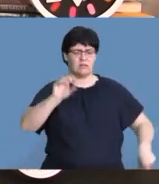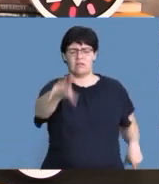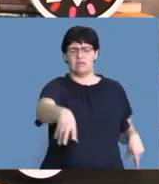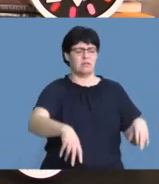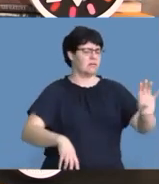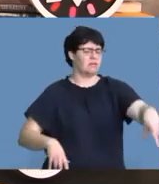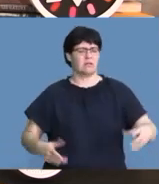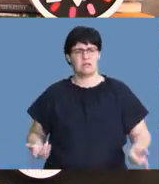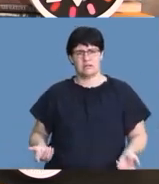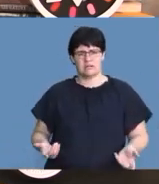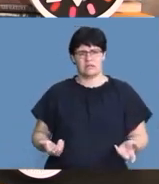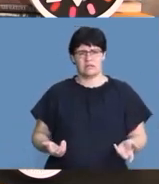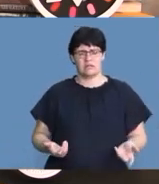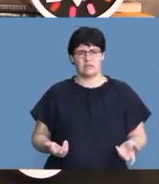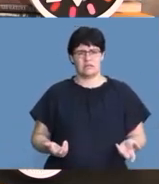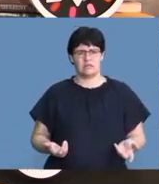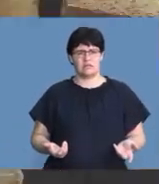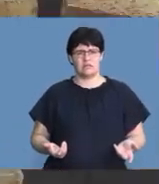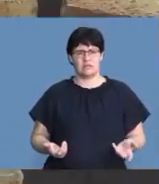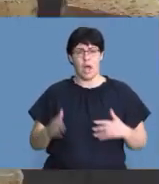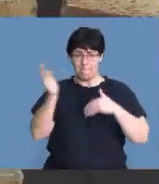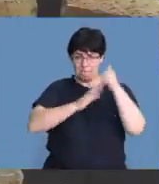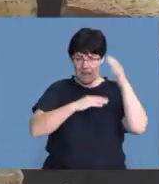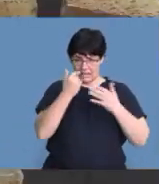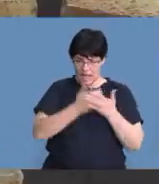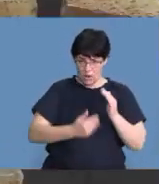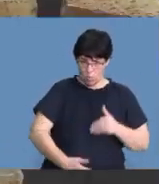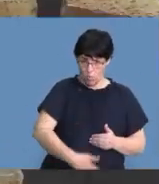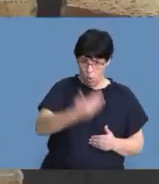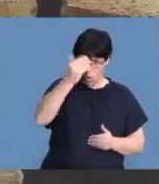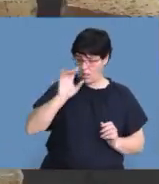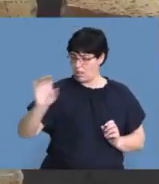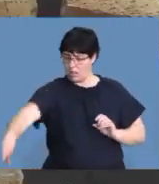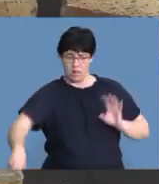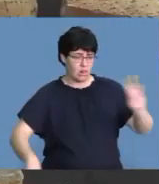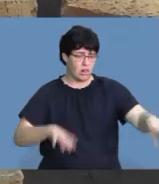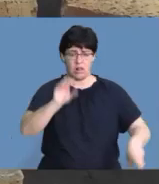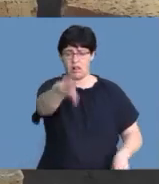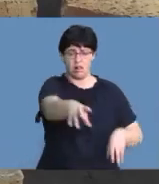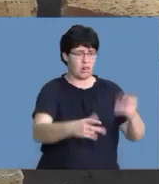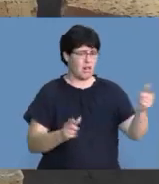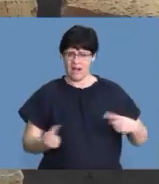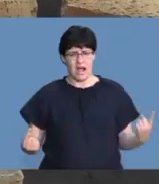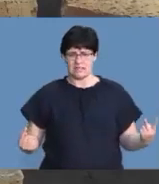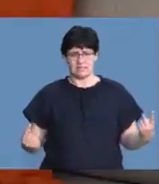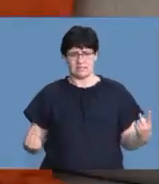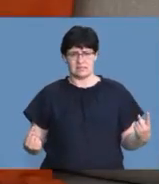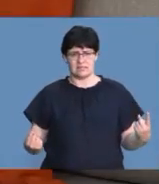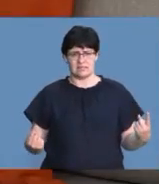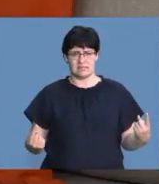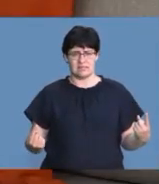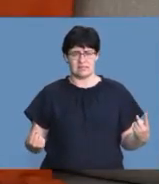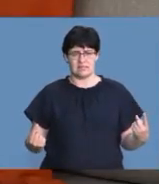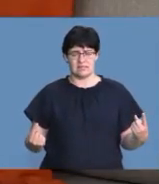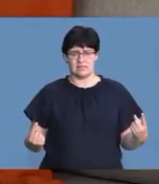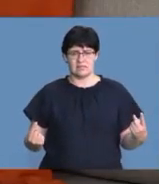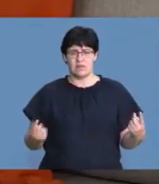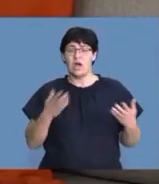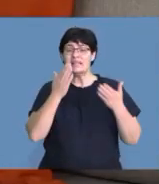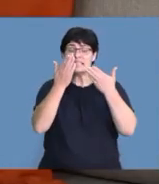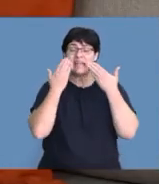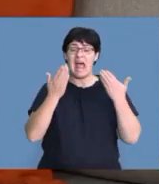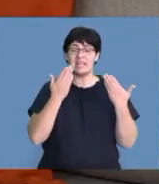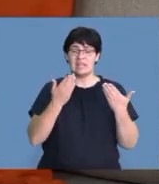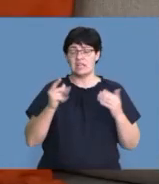These bricks are placed in a random place. You can't build a wall with bricks that are randomly placed.